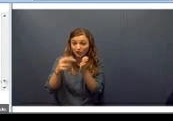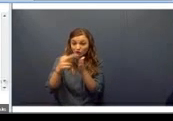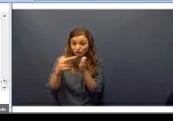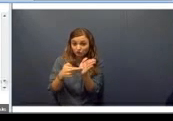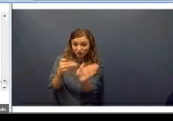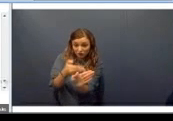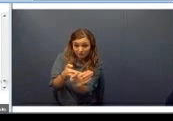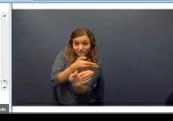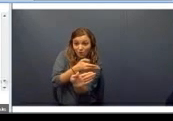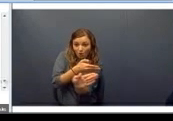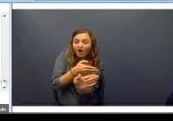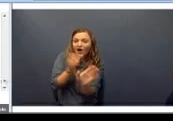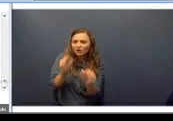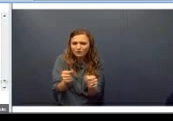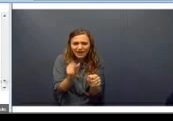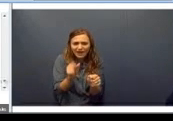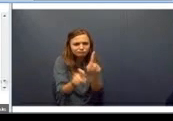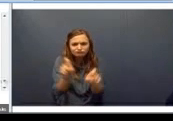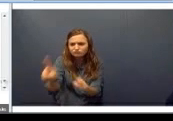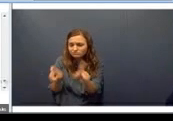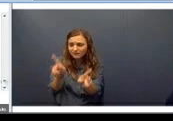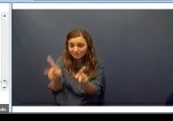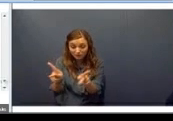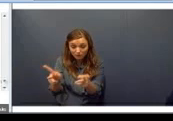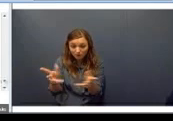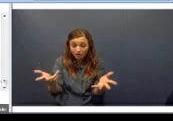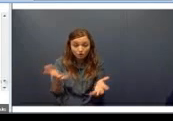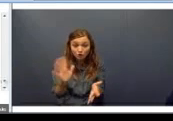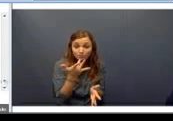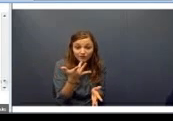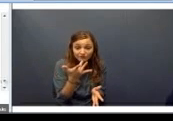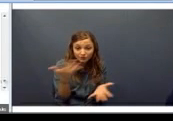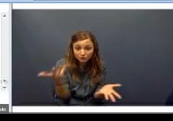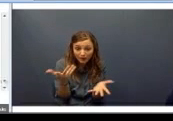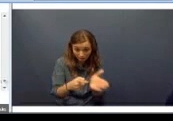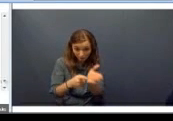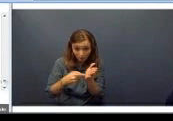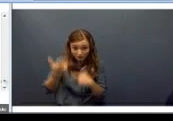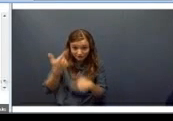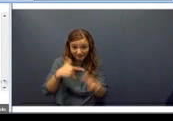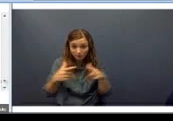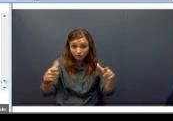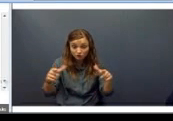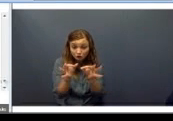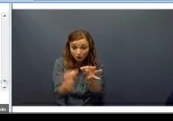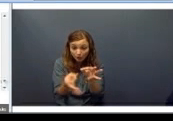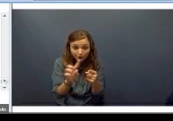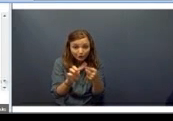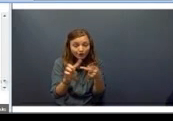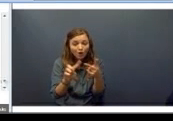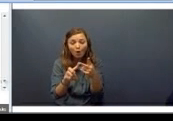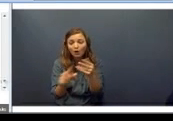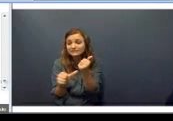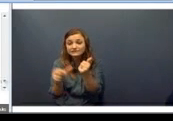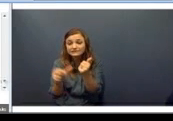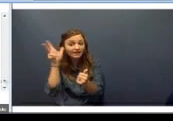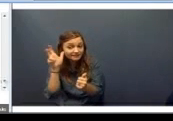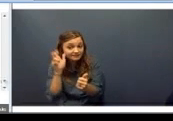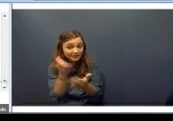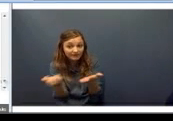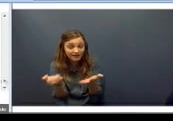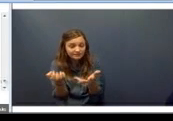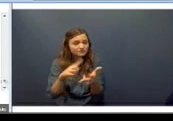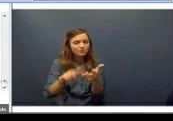or event that requires registration in advance, you can certainly ask people if they will require sign